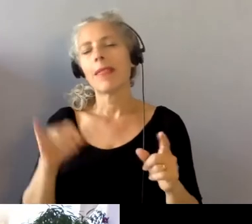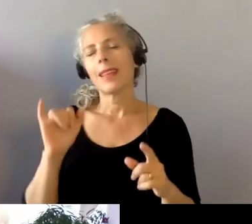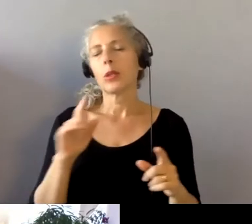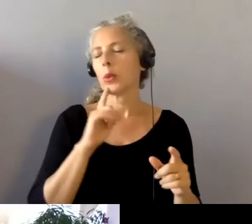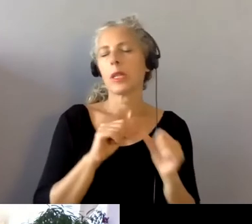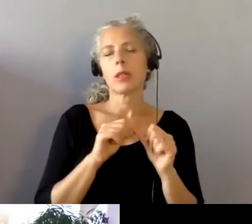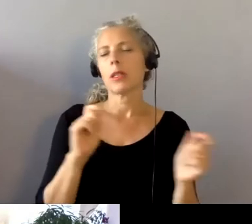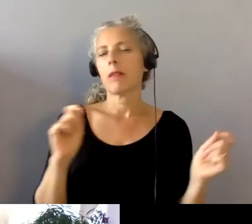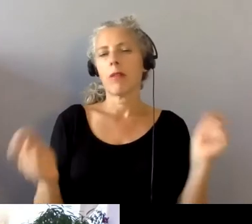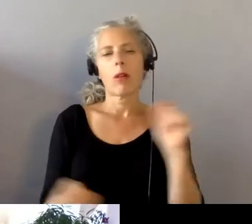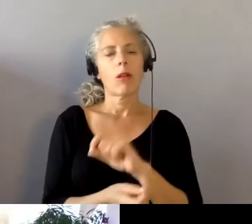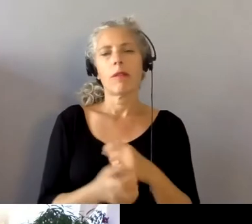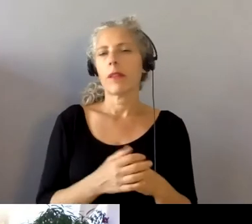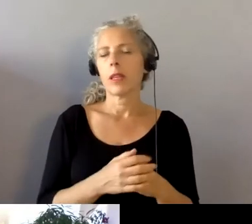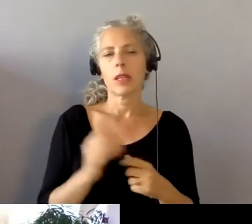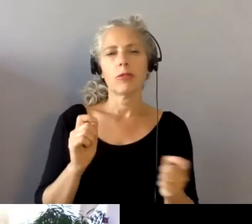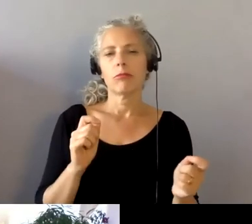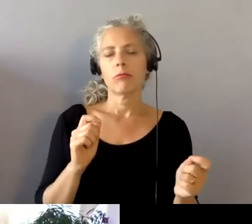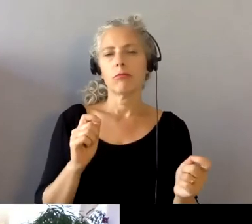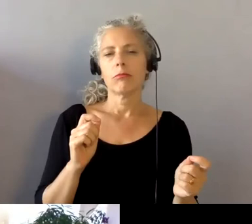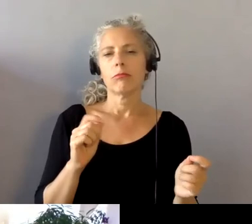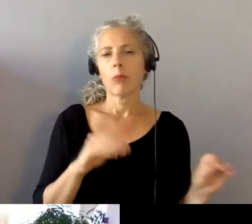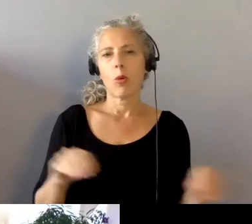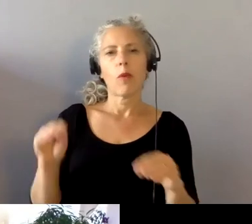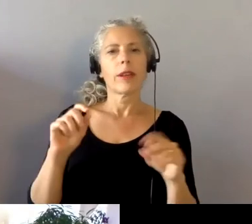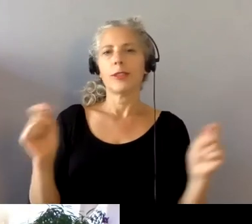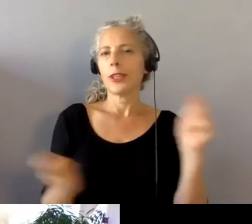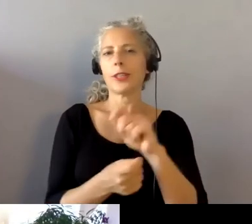and moving reality. And to me,